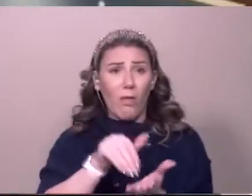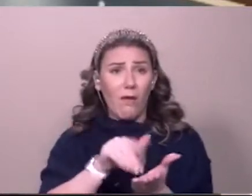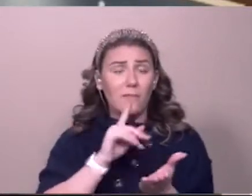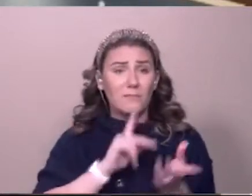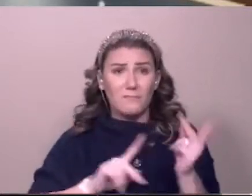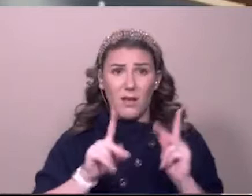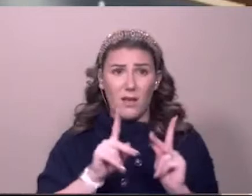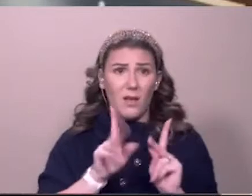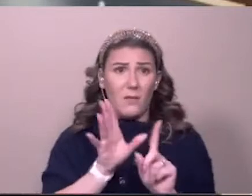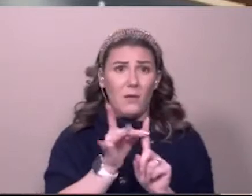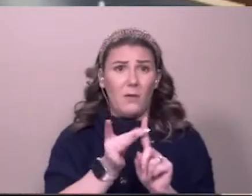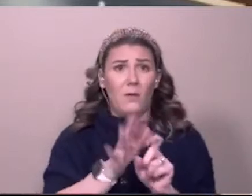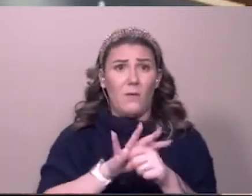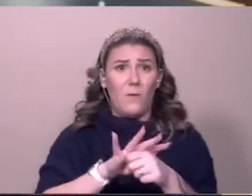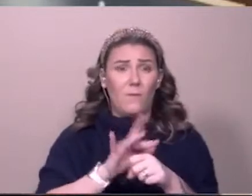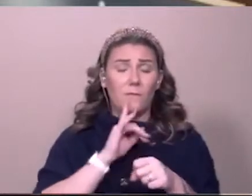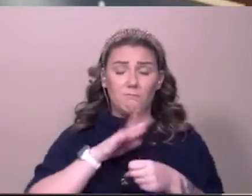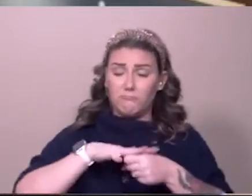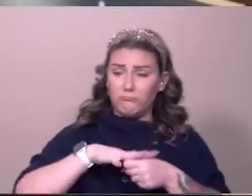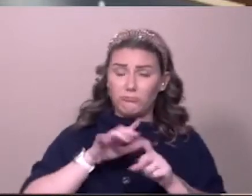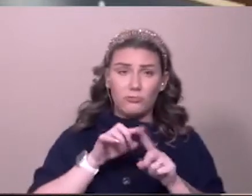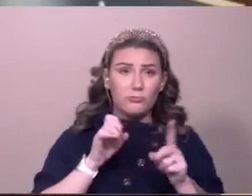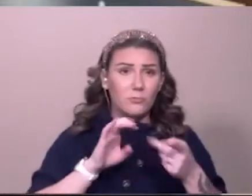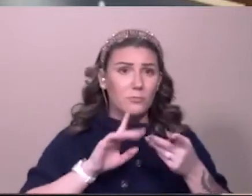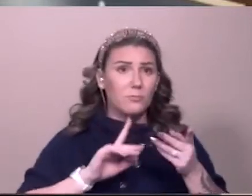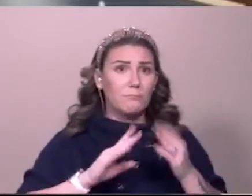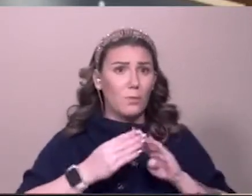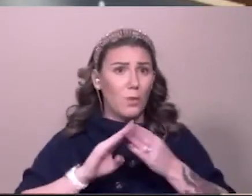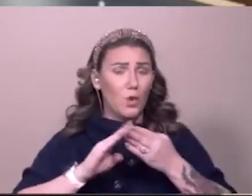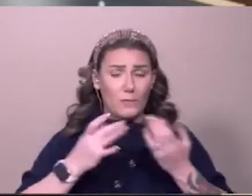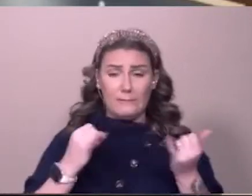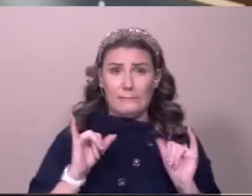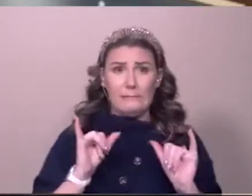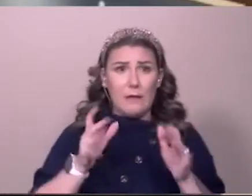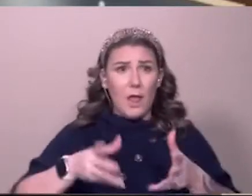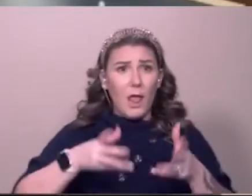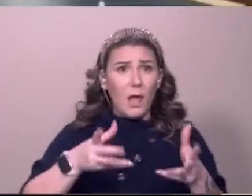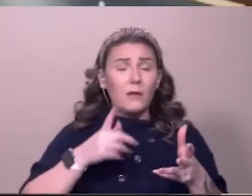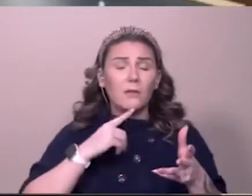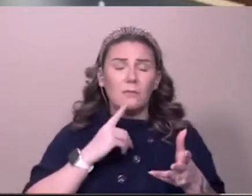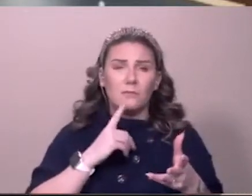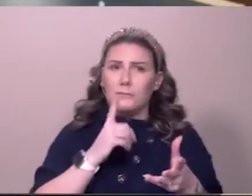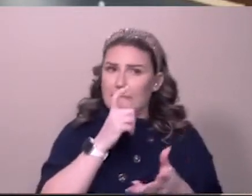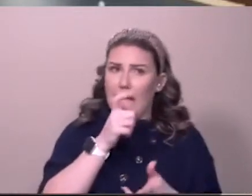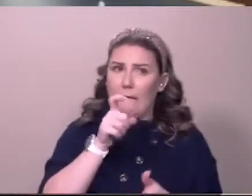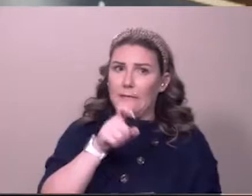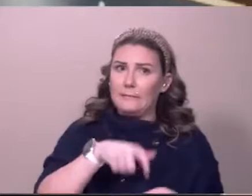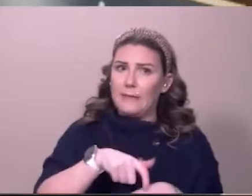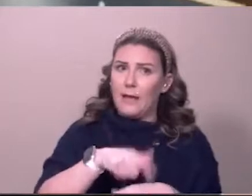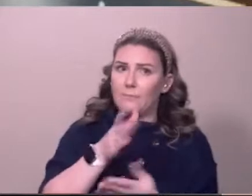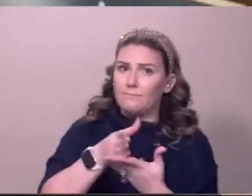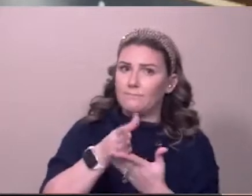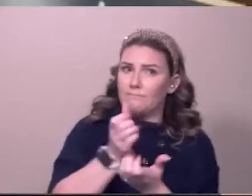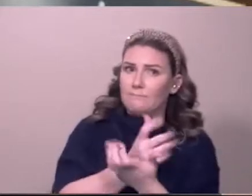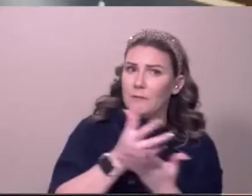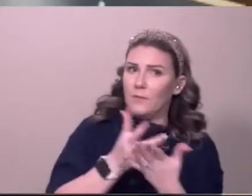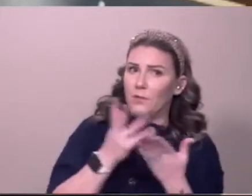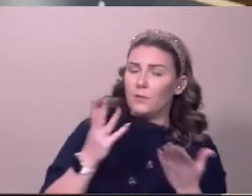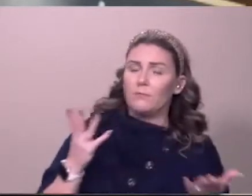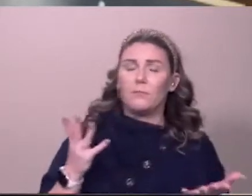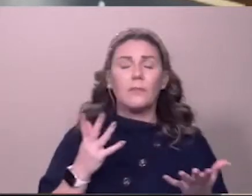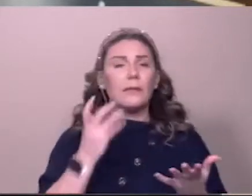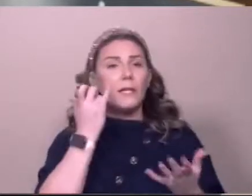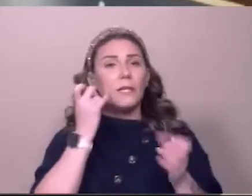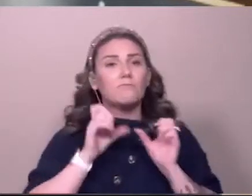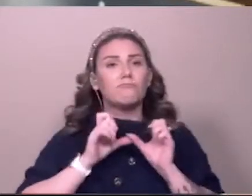community is still there. So this is not the time, as you said, to let down our guard. If we keep it going, I think